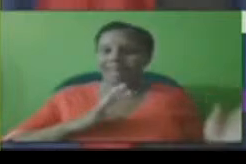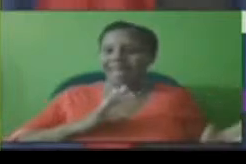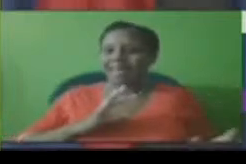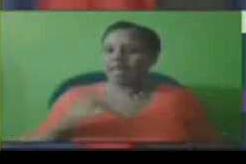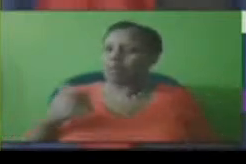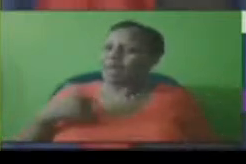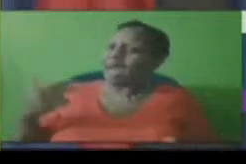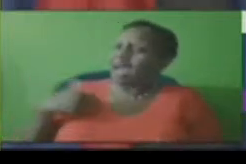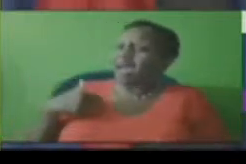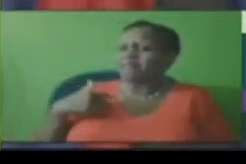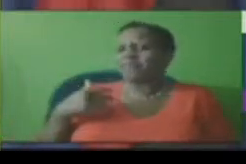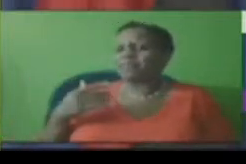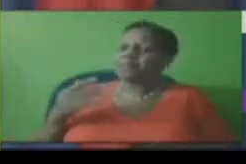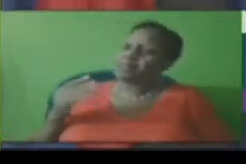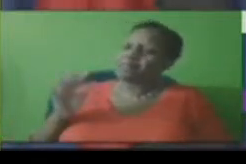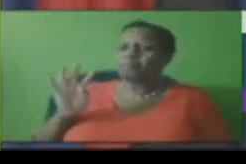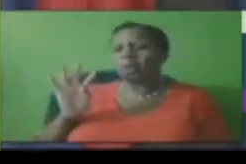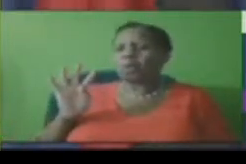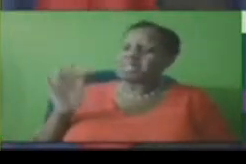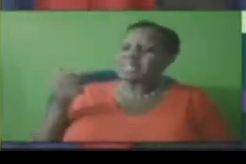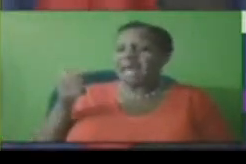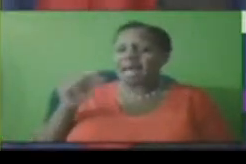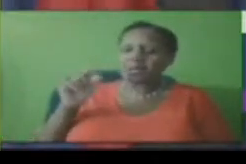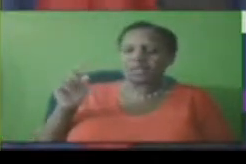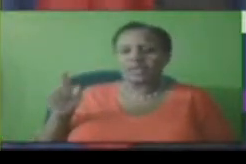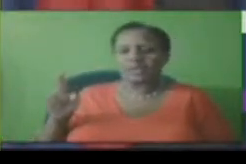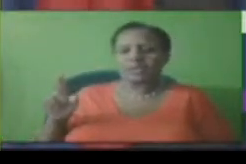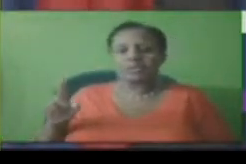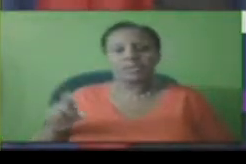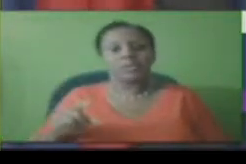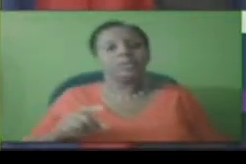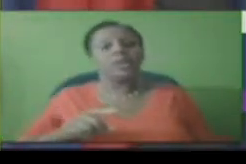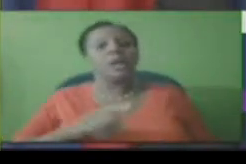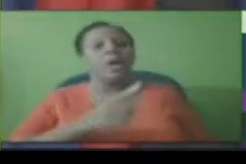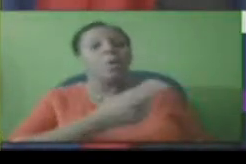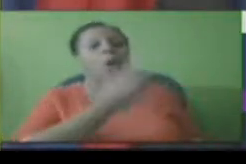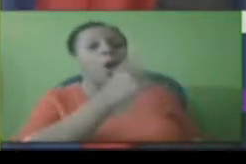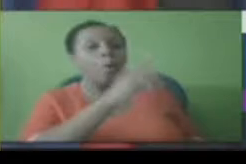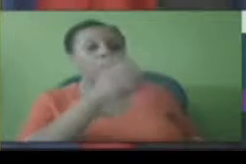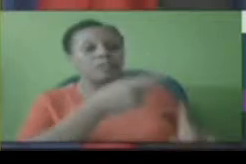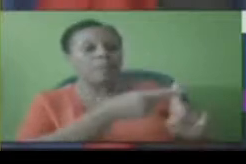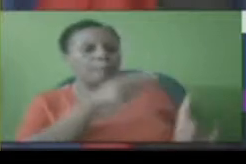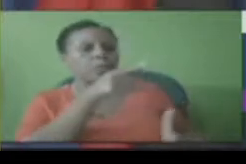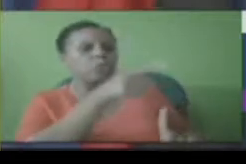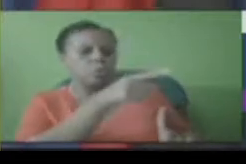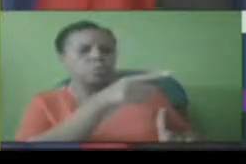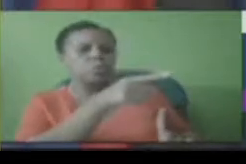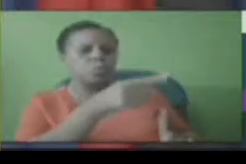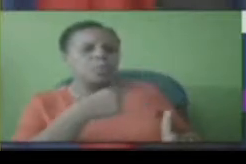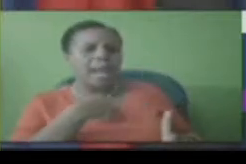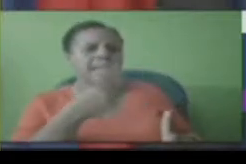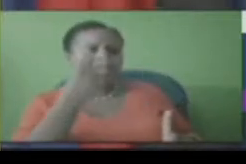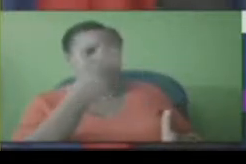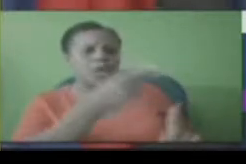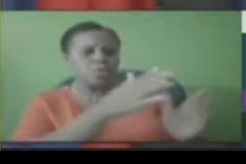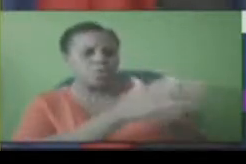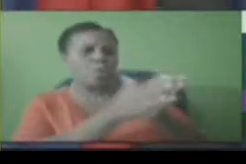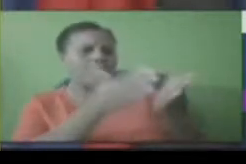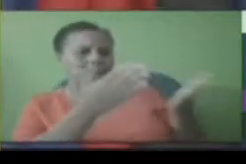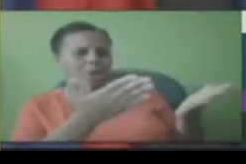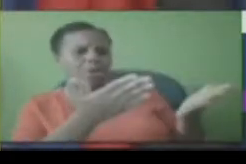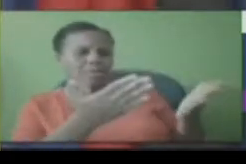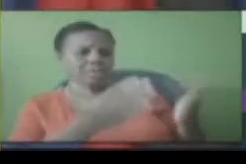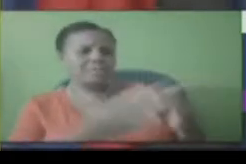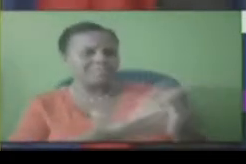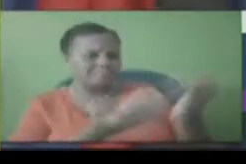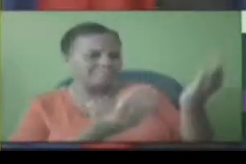start with one question from you, and your colleagues will flow, and then we come back to you. You have a book. We'll start off with the vaccination. Identify yourself,